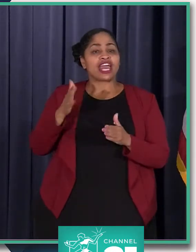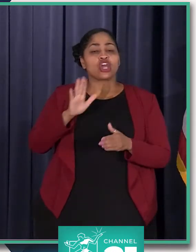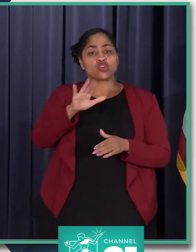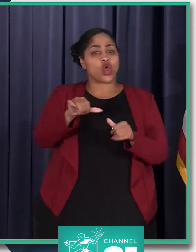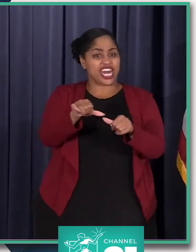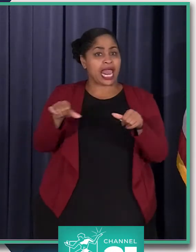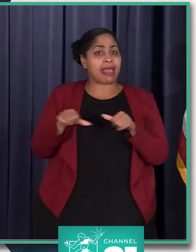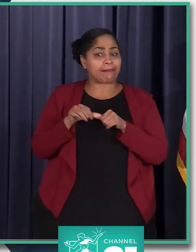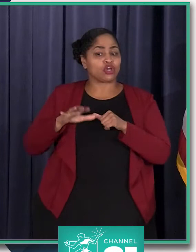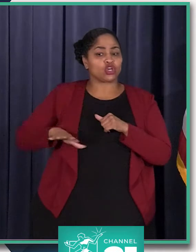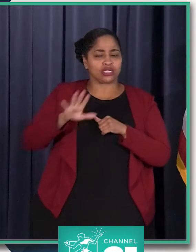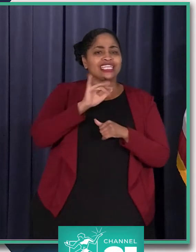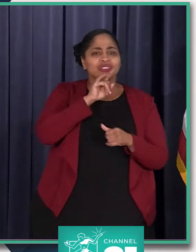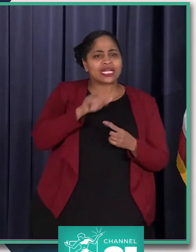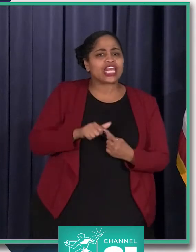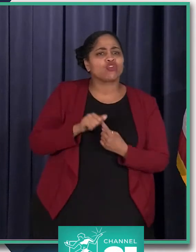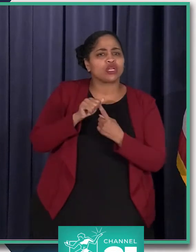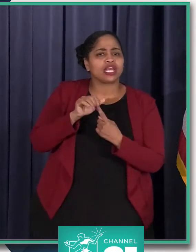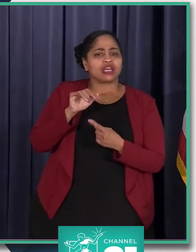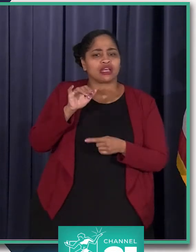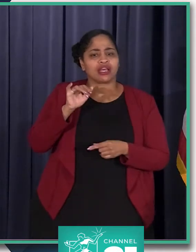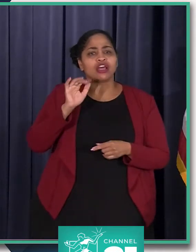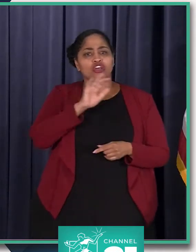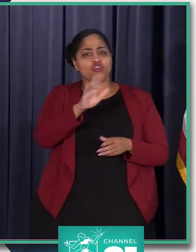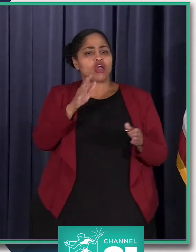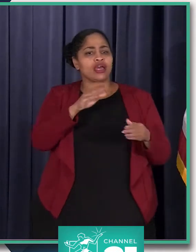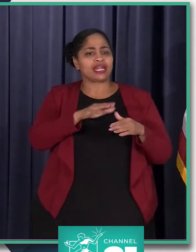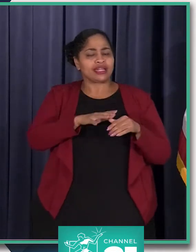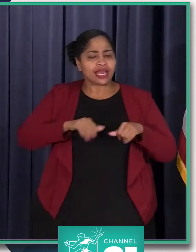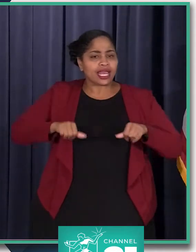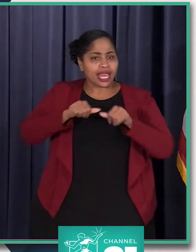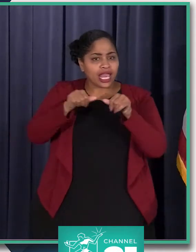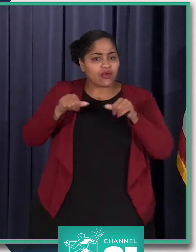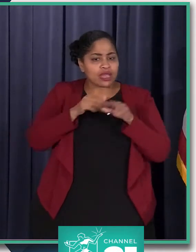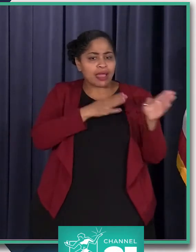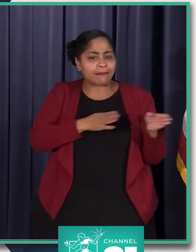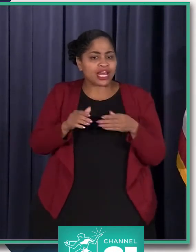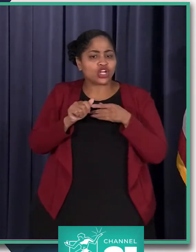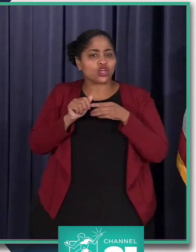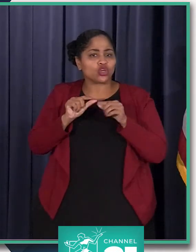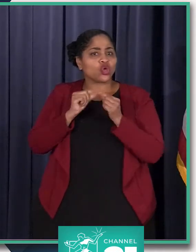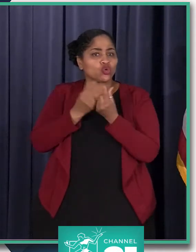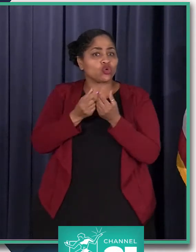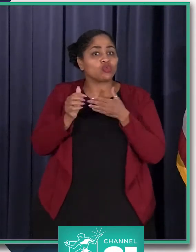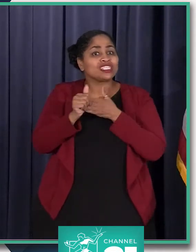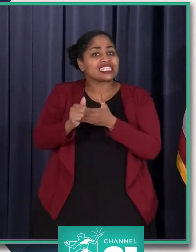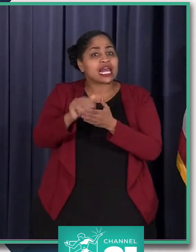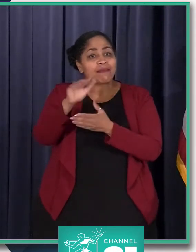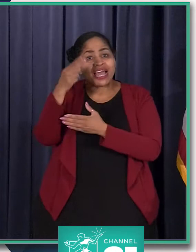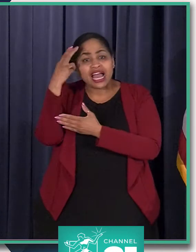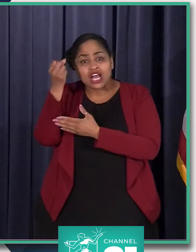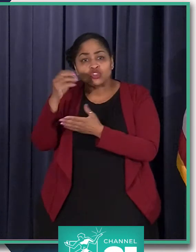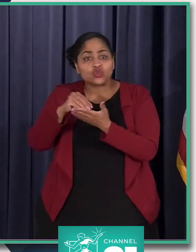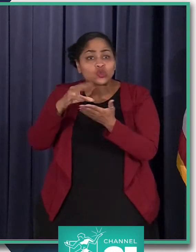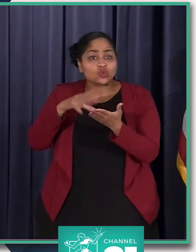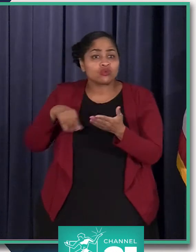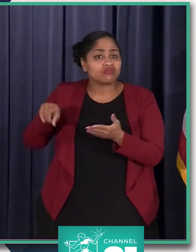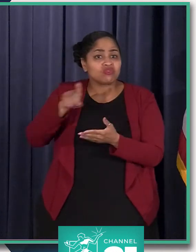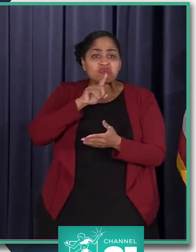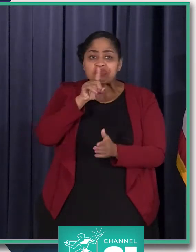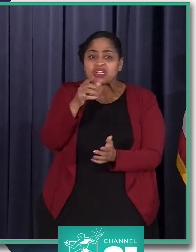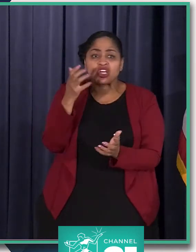neighborhood is unique in that the neighborhood planning group has been led by high school students. They have been absolutely